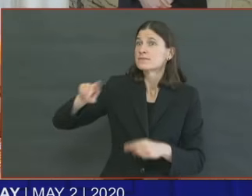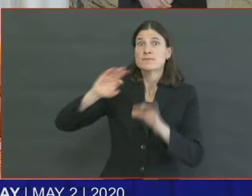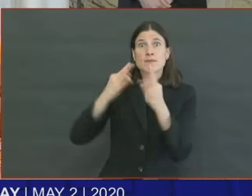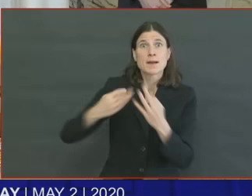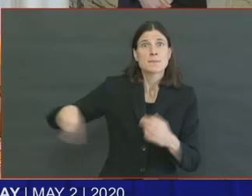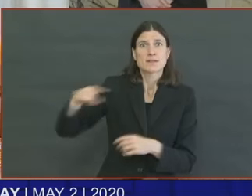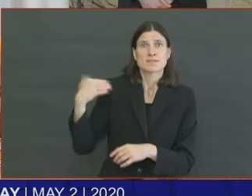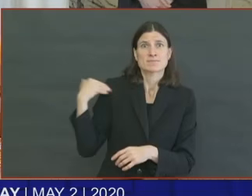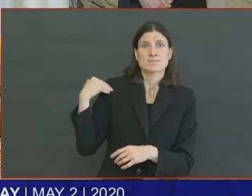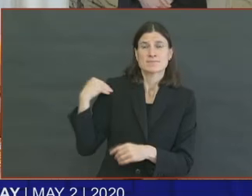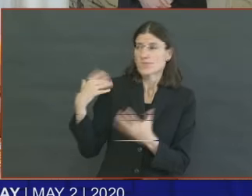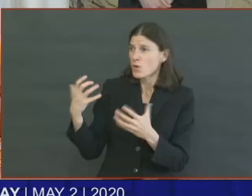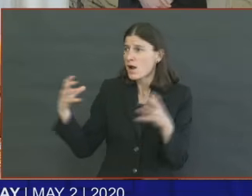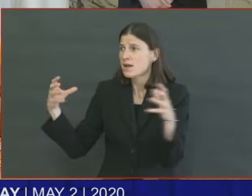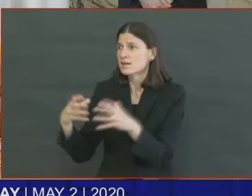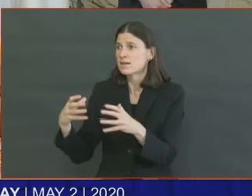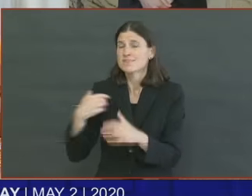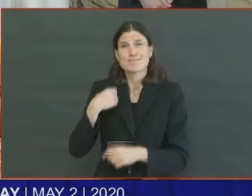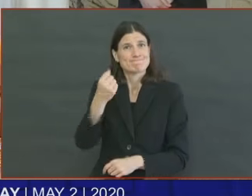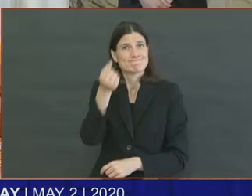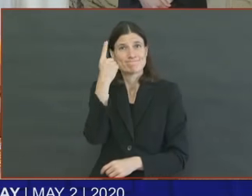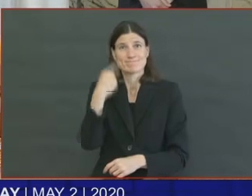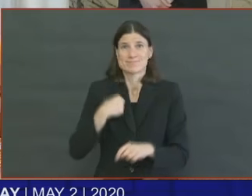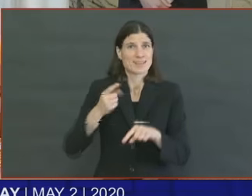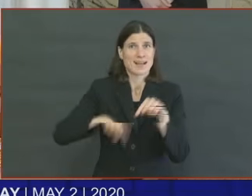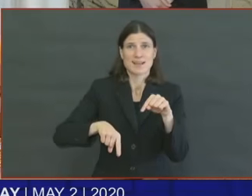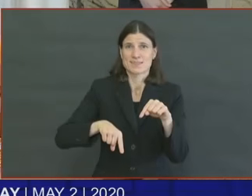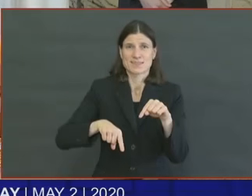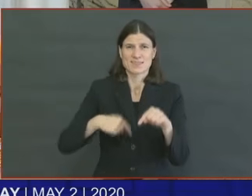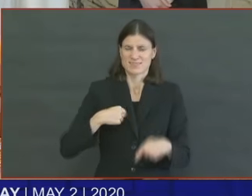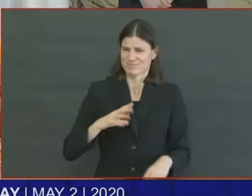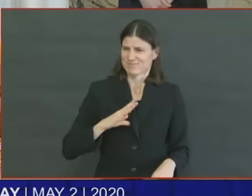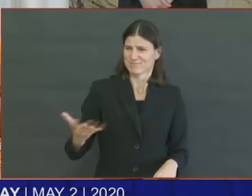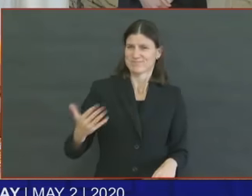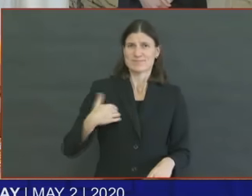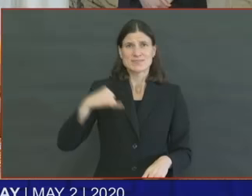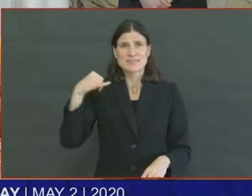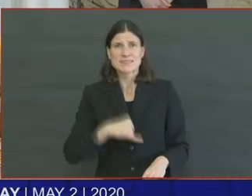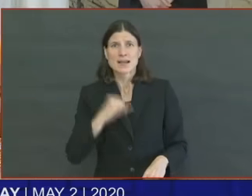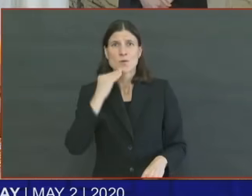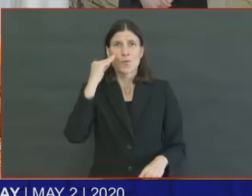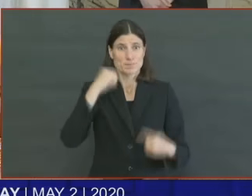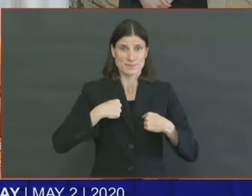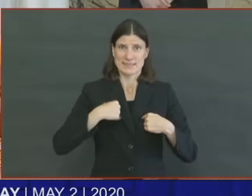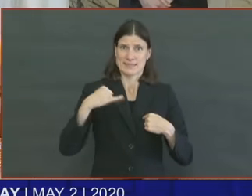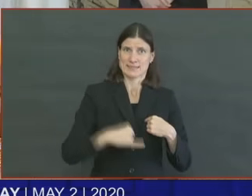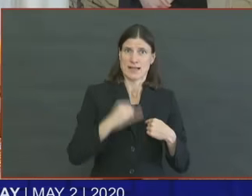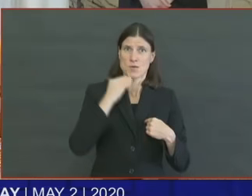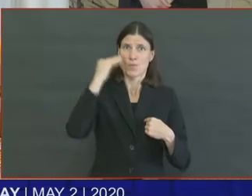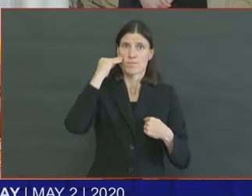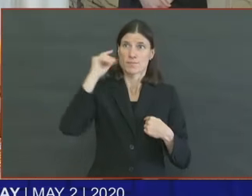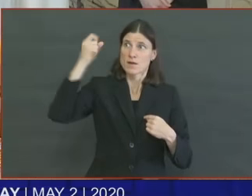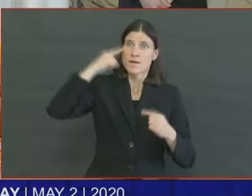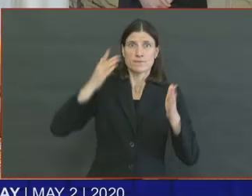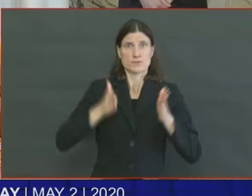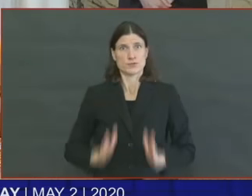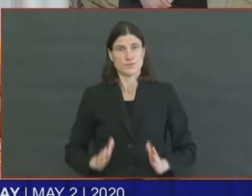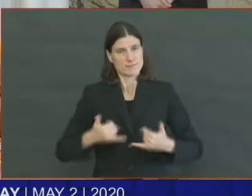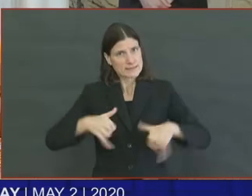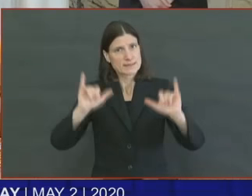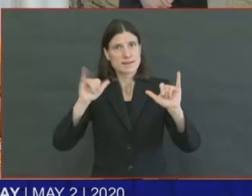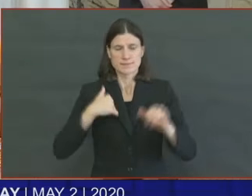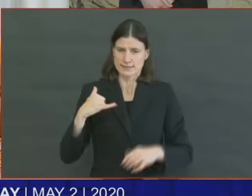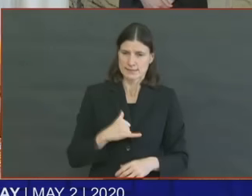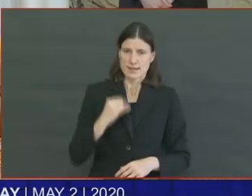fact that I have to be imposing a stay-at-home order. But I also see that my fellow governors in Massachusetts, Connecticut,